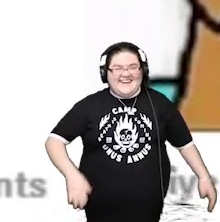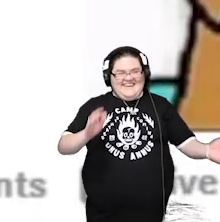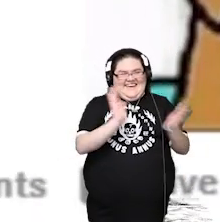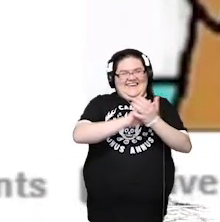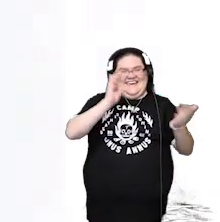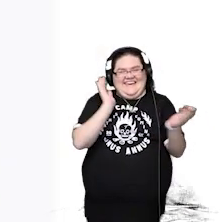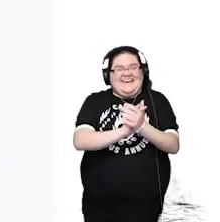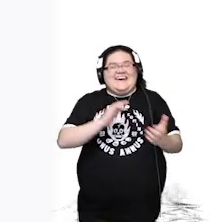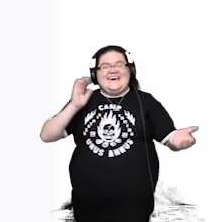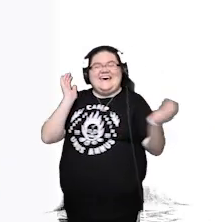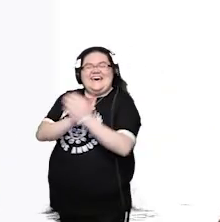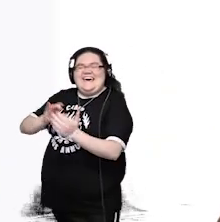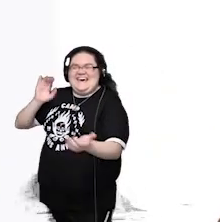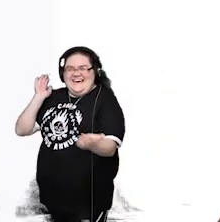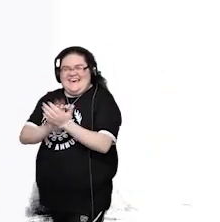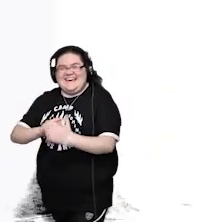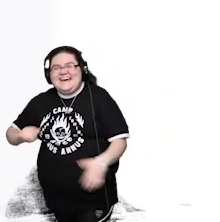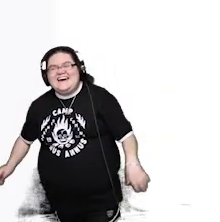great story.